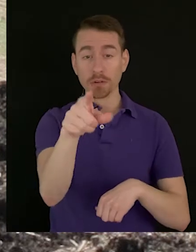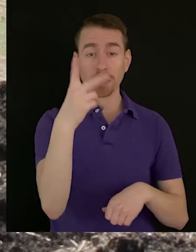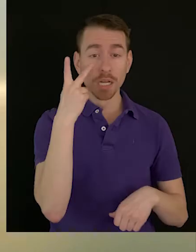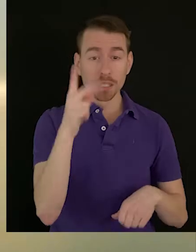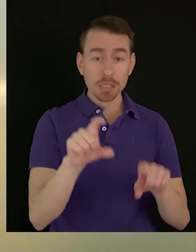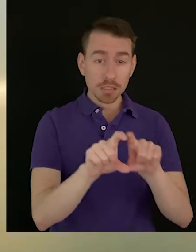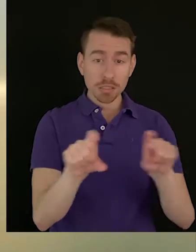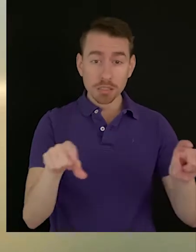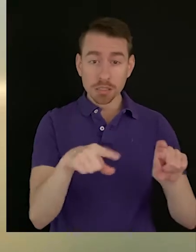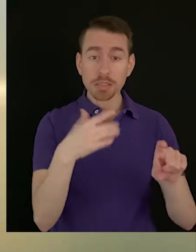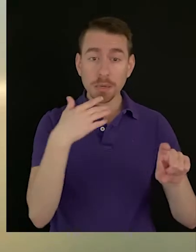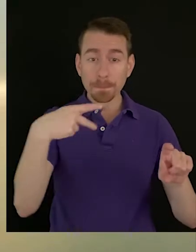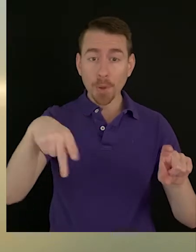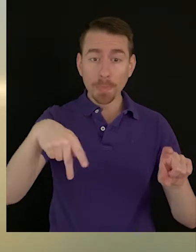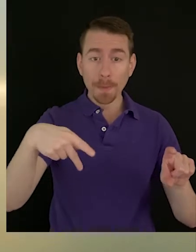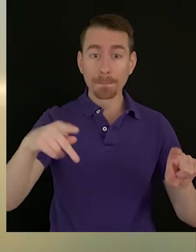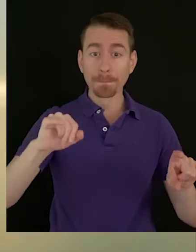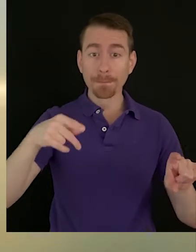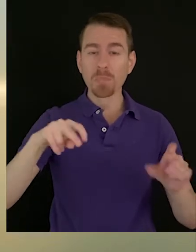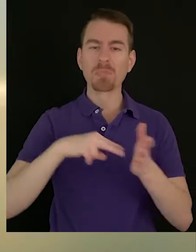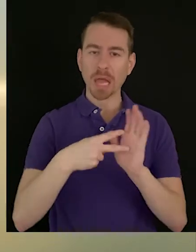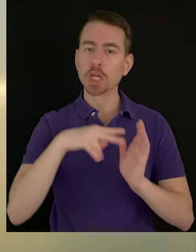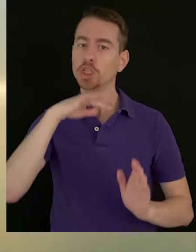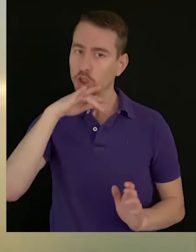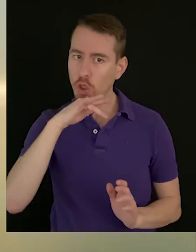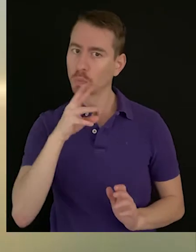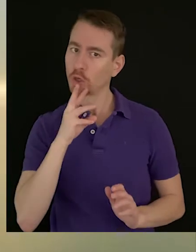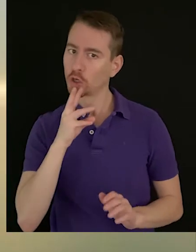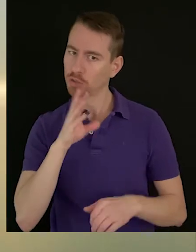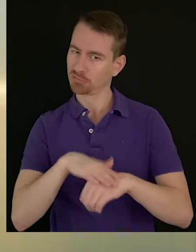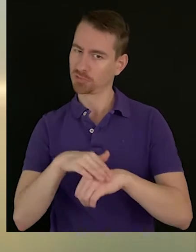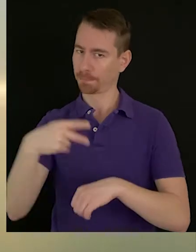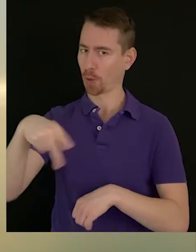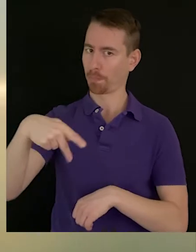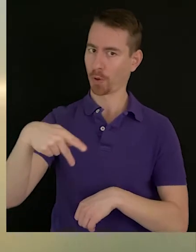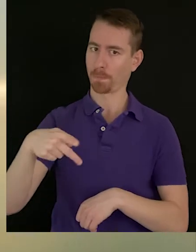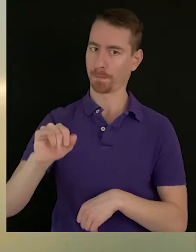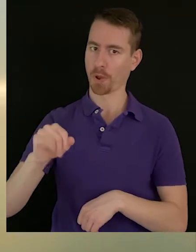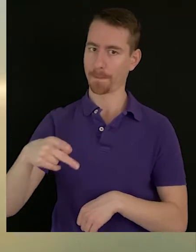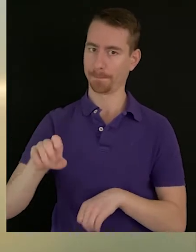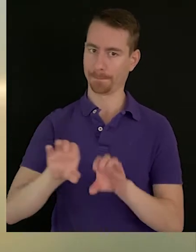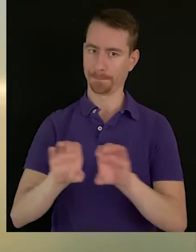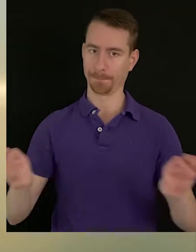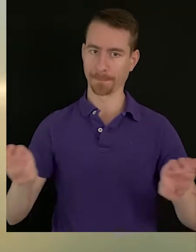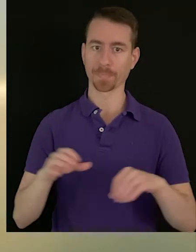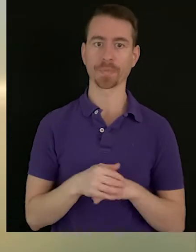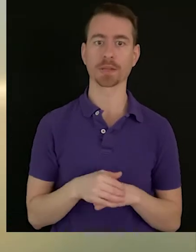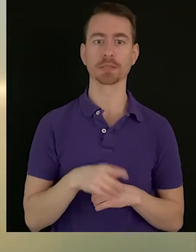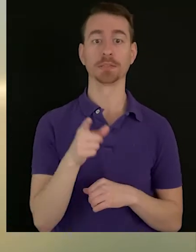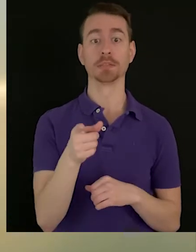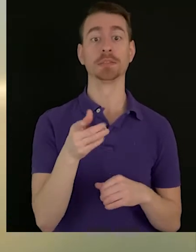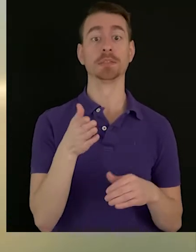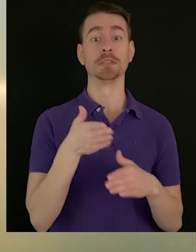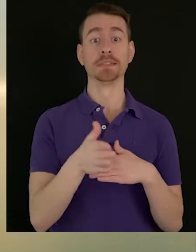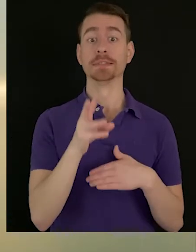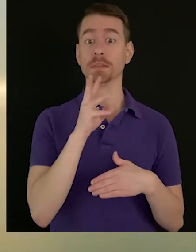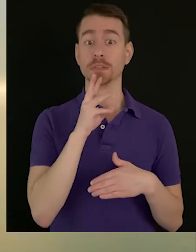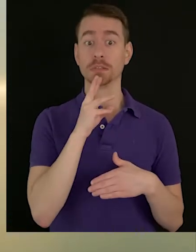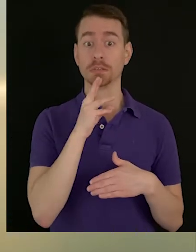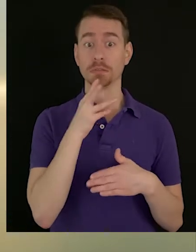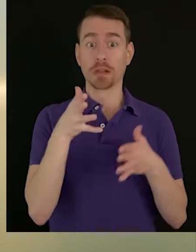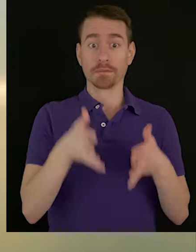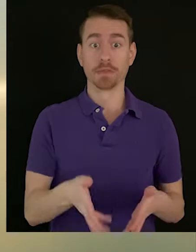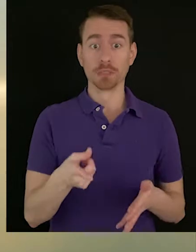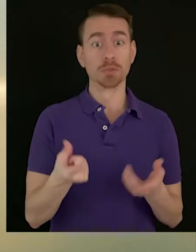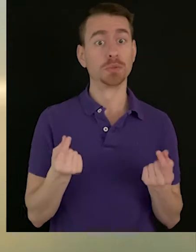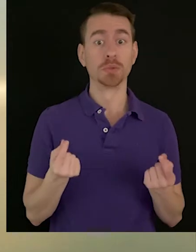safety. Each year, King County produces over 120,000 tons of loop, which is enough to fill a football